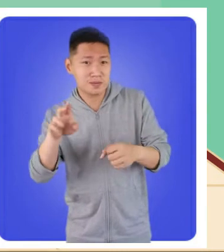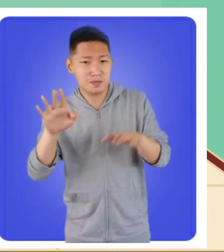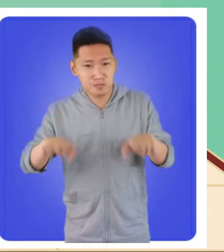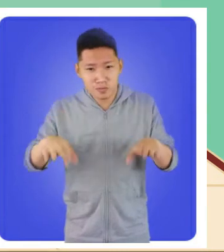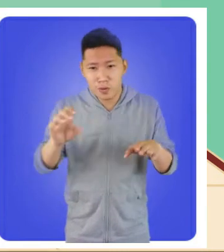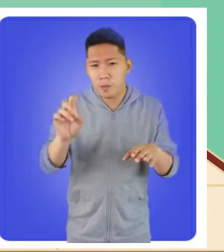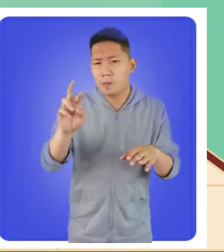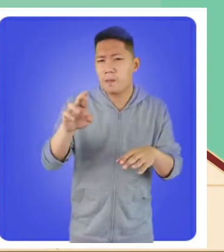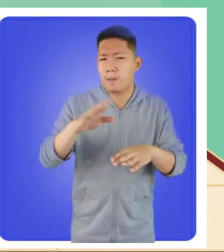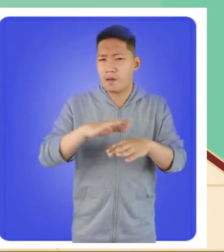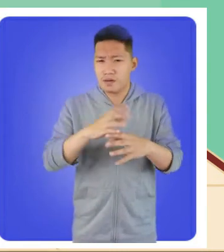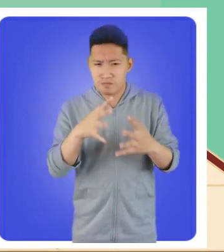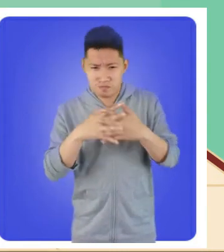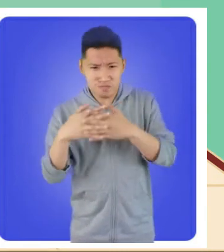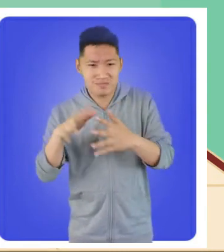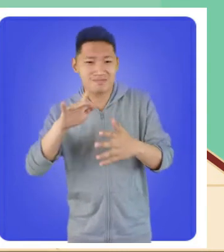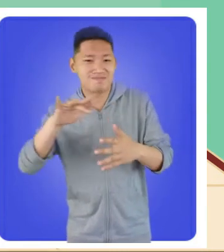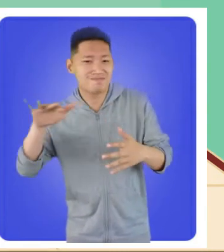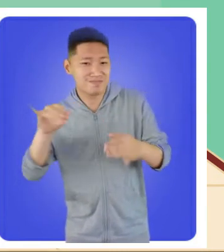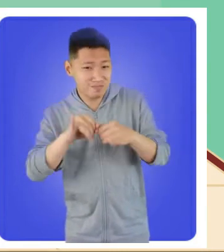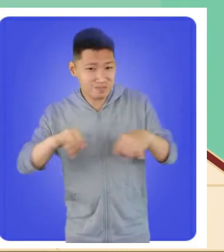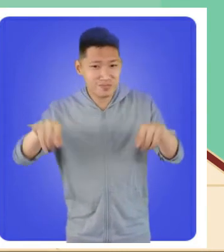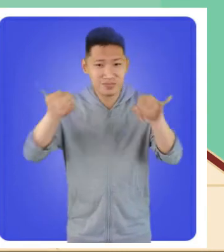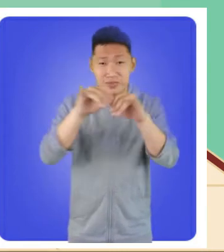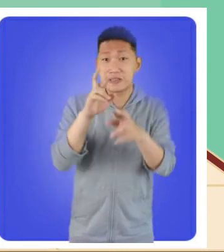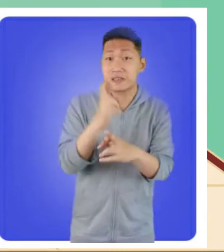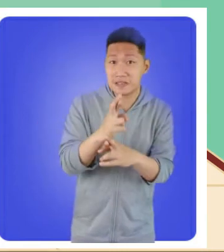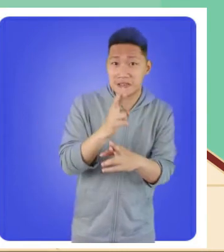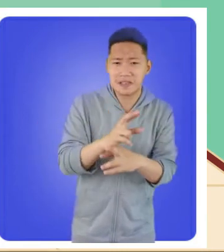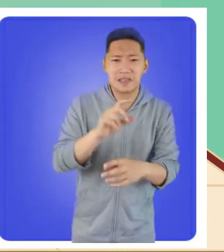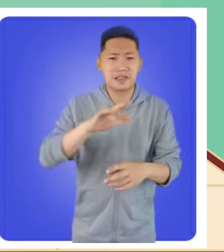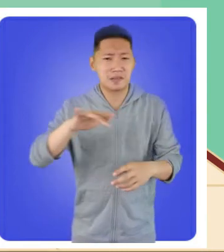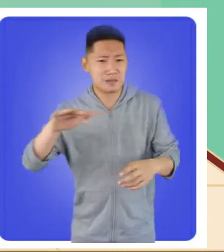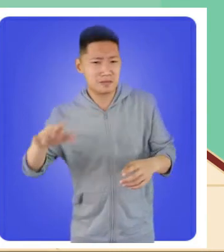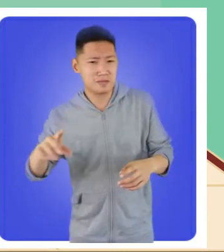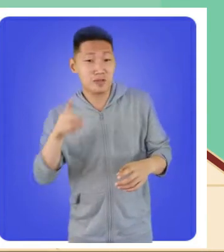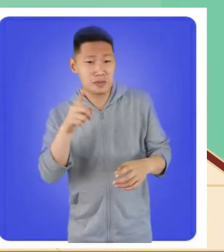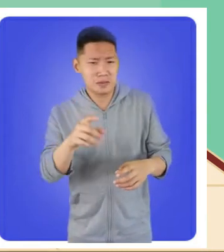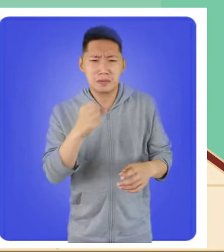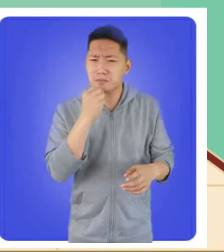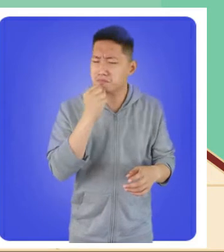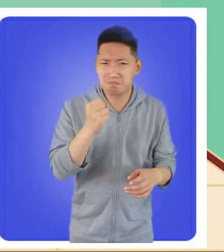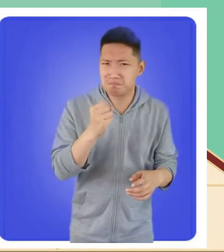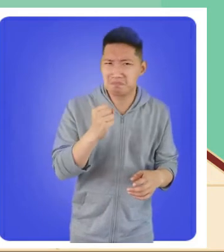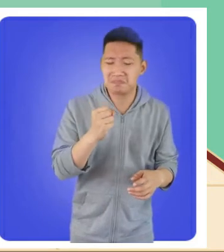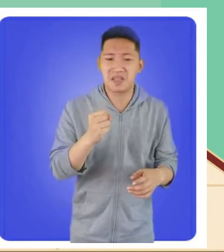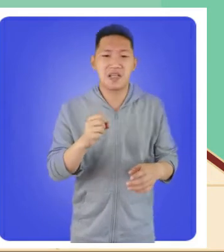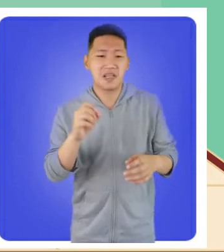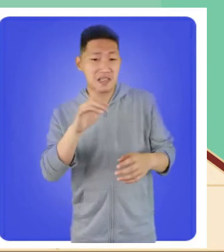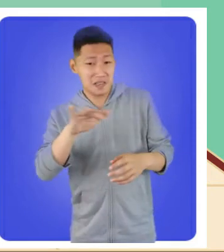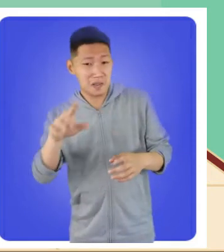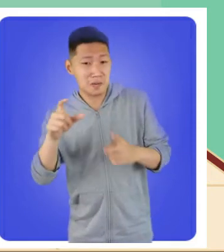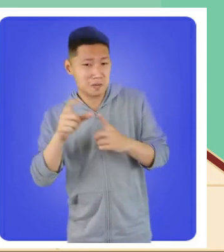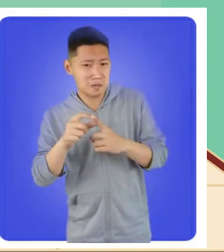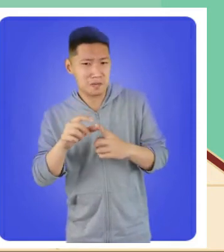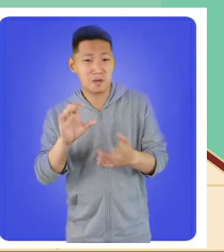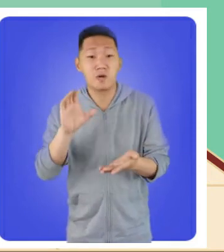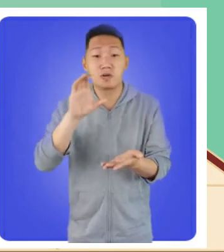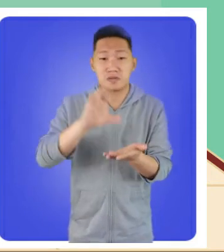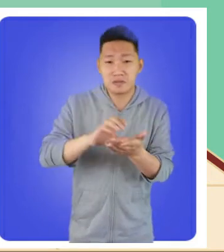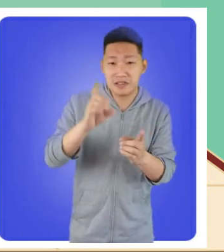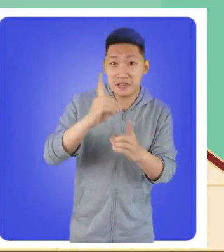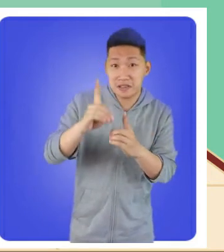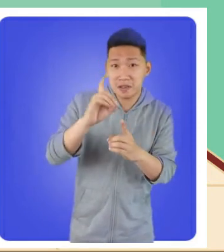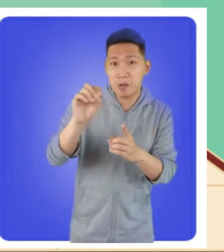American spelling, it is important to be consistent. If you are unsure of the spelling of a word, consult